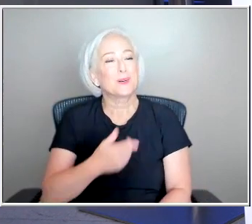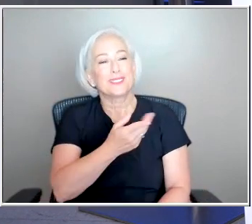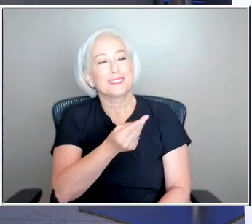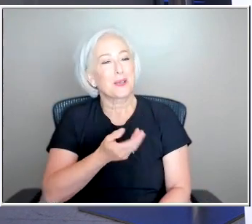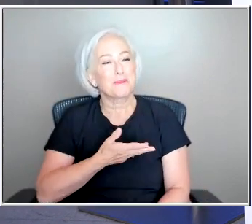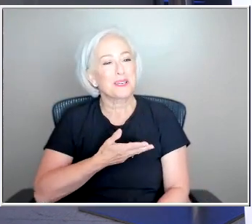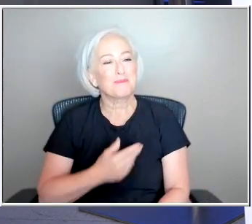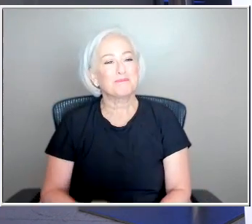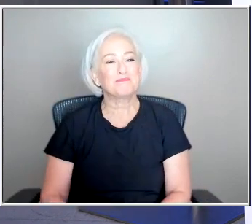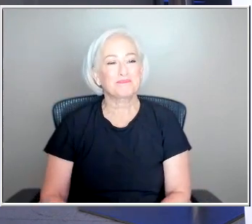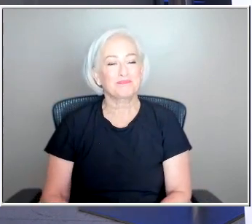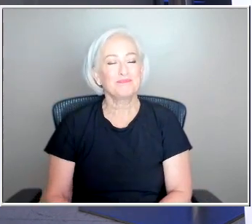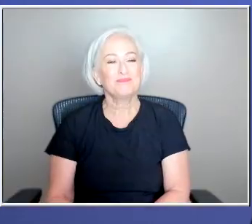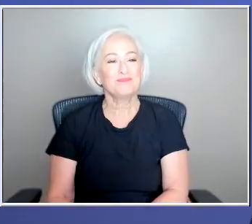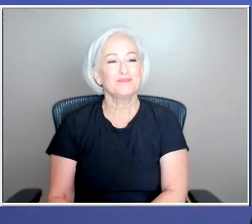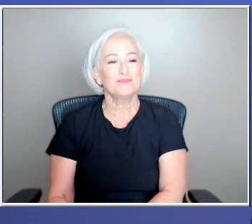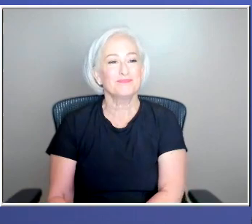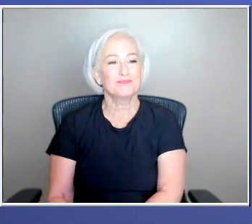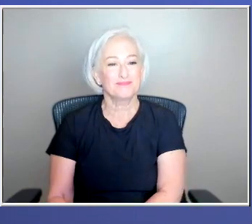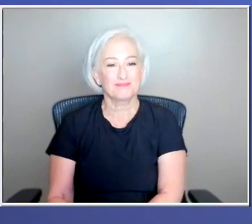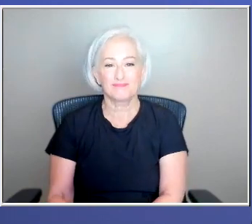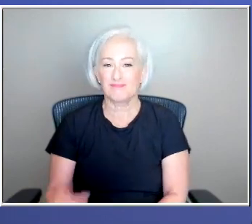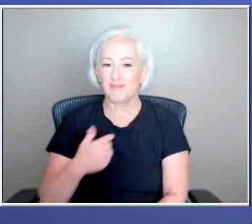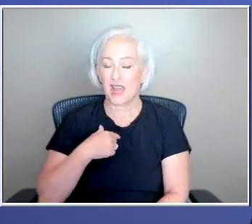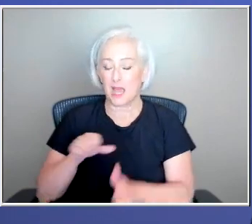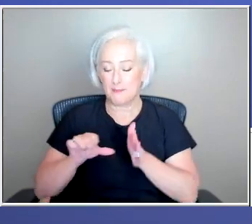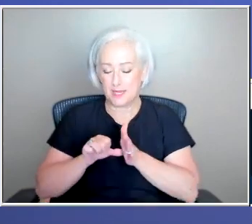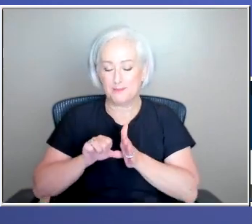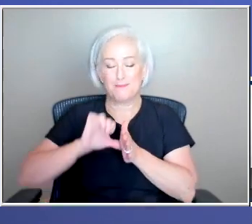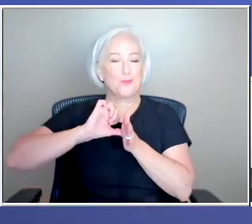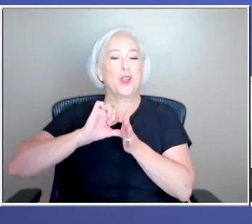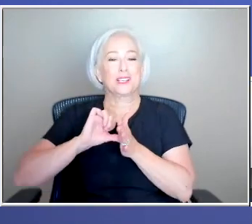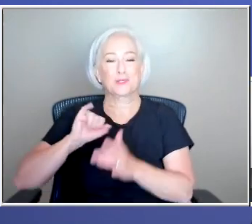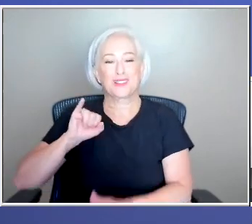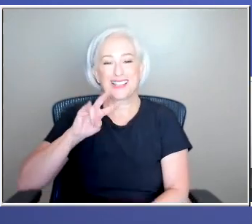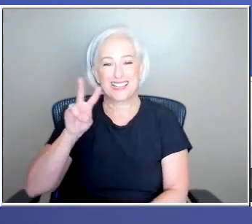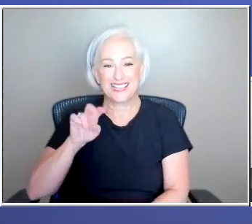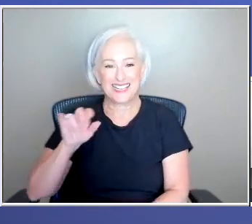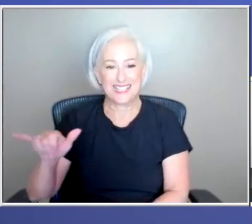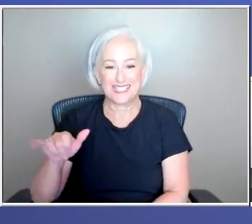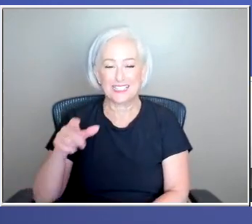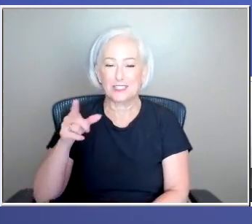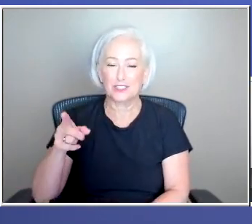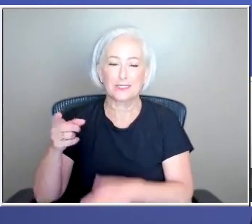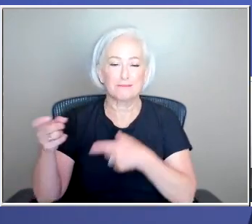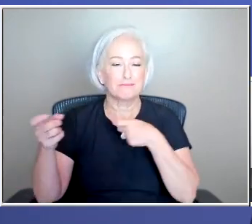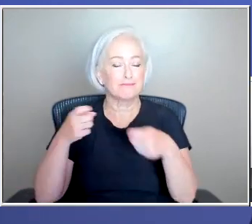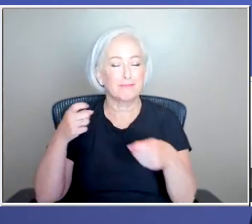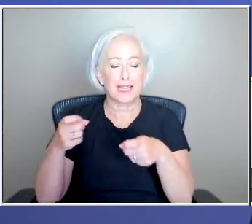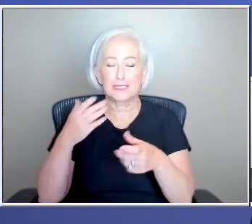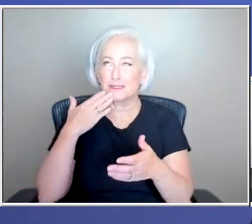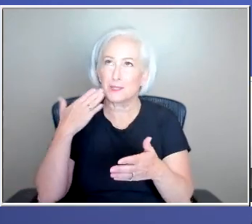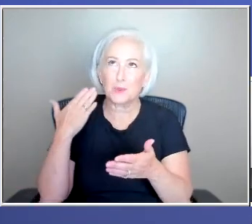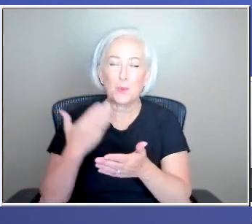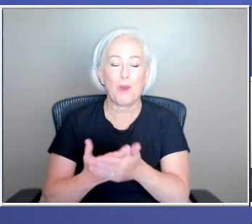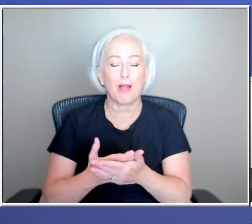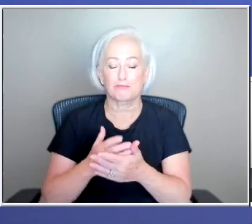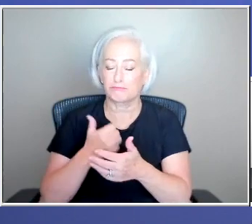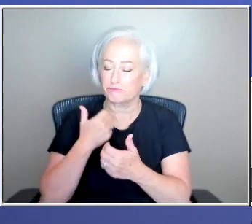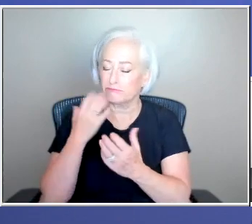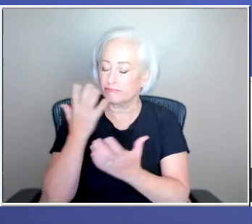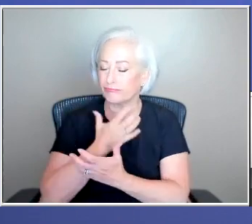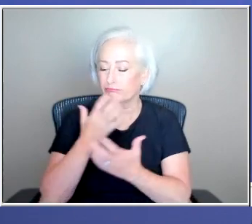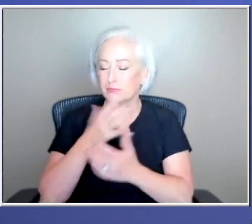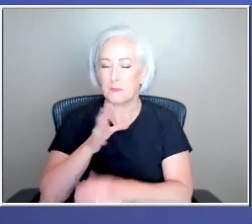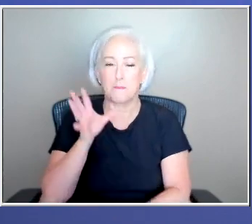if anything, I've been so impressed with Izzy with all of this. I think she's handled it so well as a mom, and she has advocated for her child